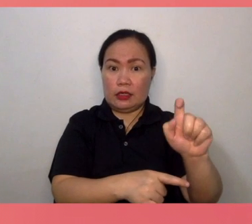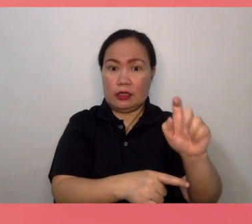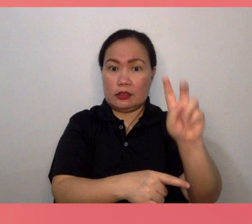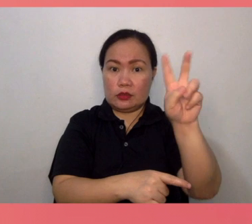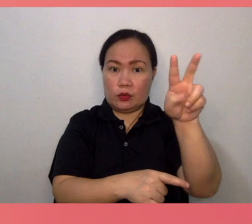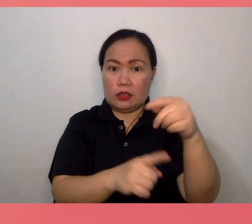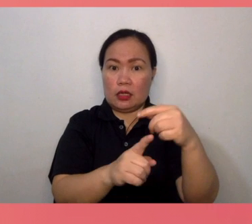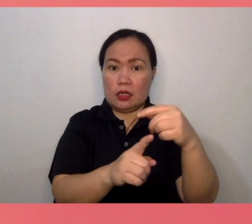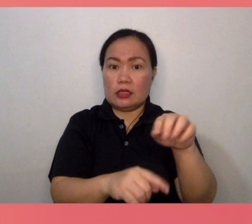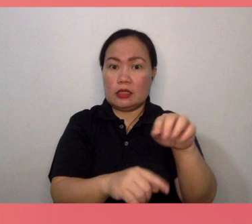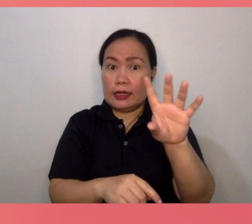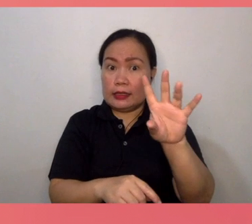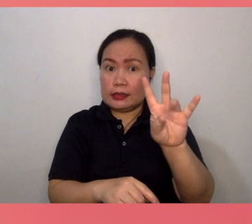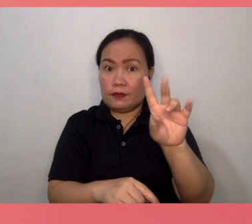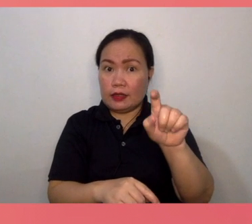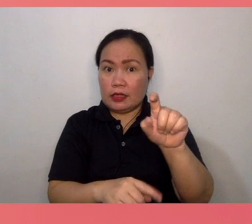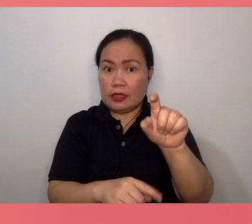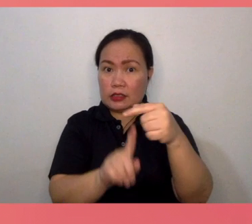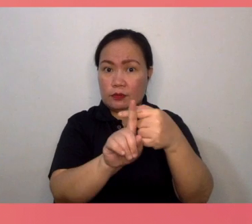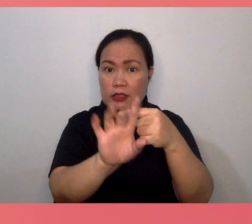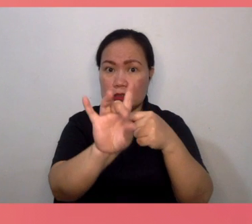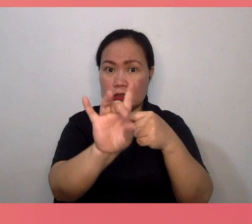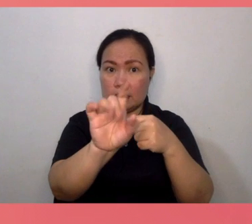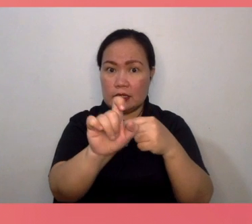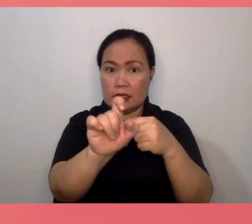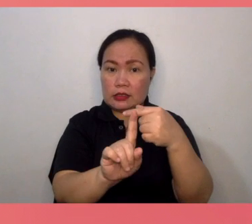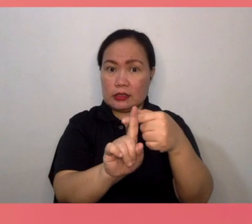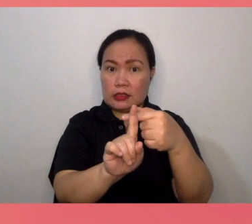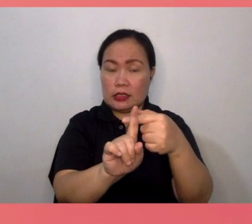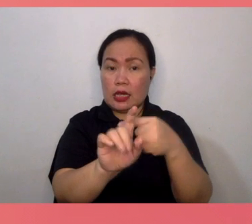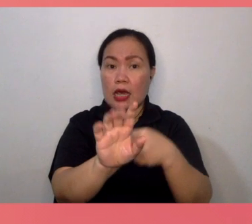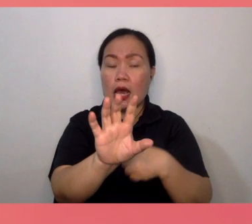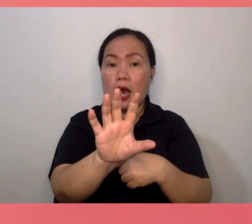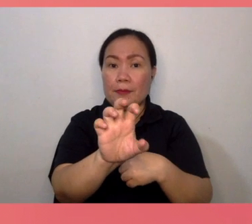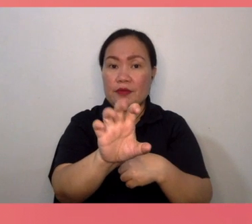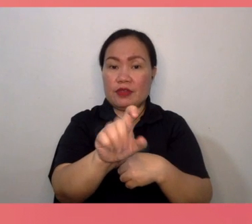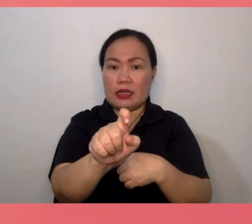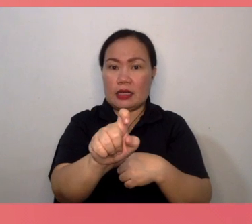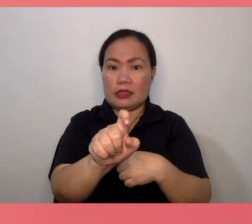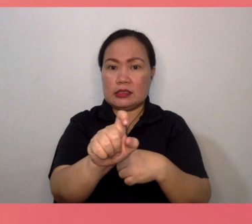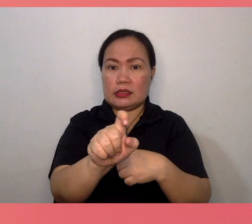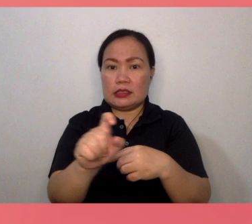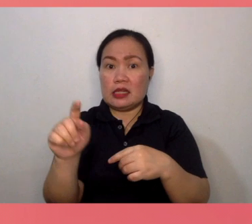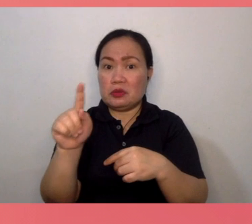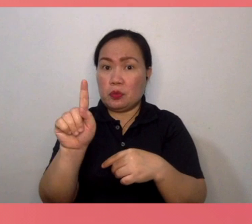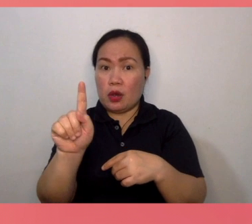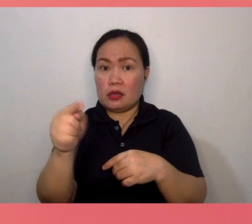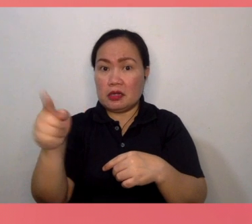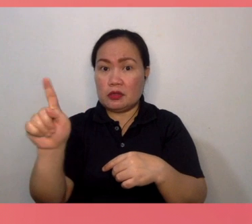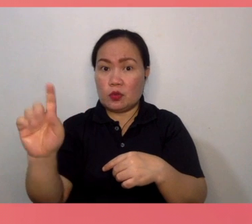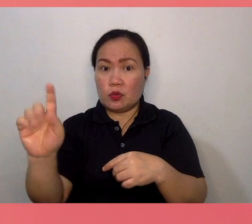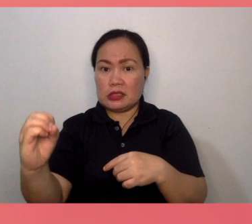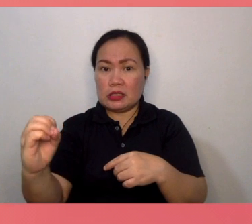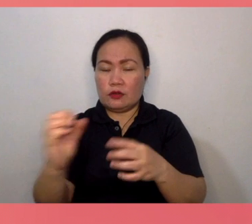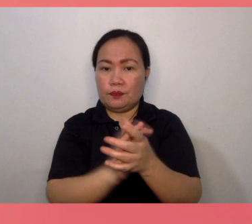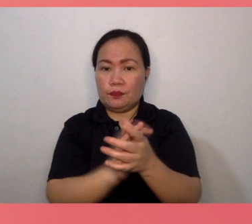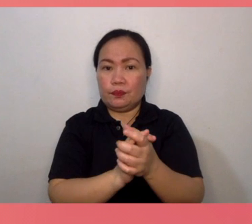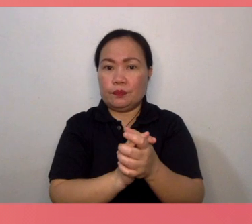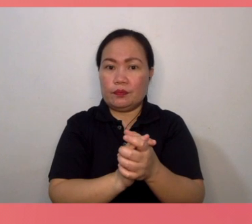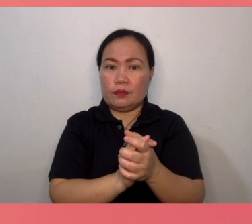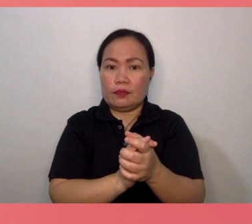0. So, from here, pwede mo itong i-factor using the common monomial factor. So, you have